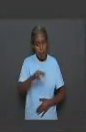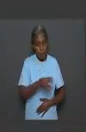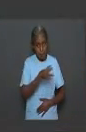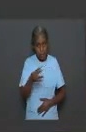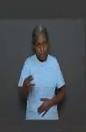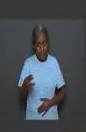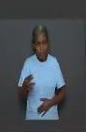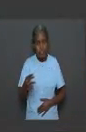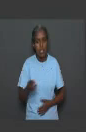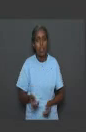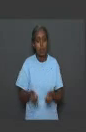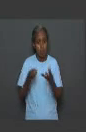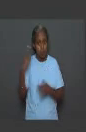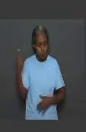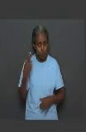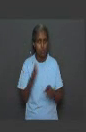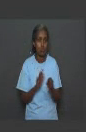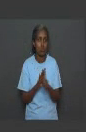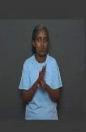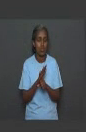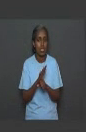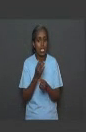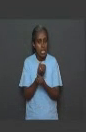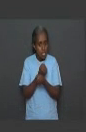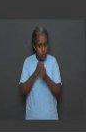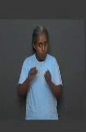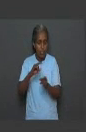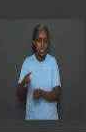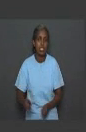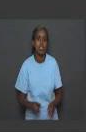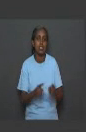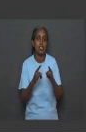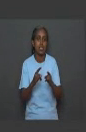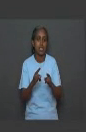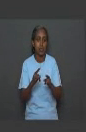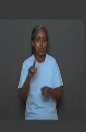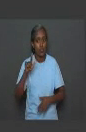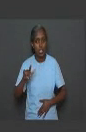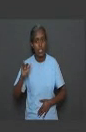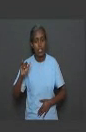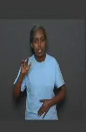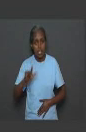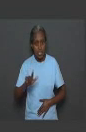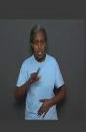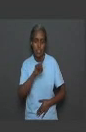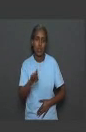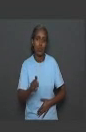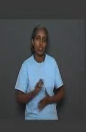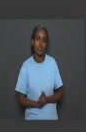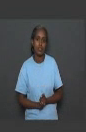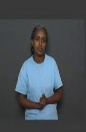Matrices are most useful in solving systems of linear equations.